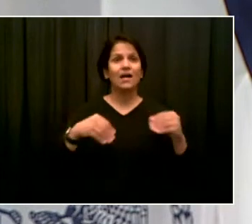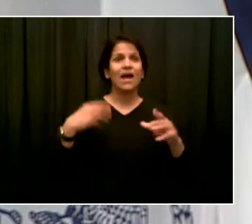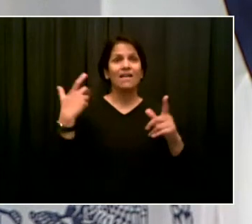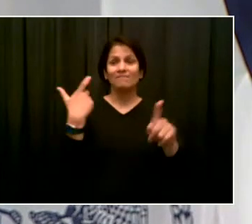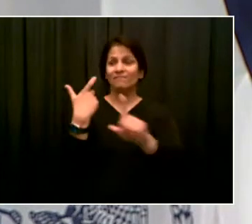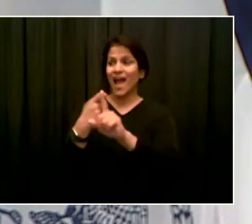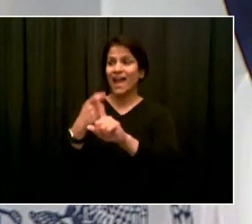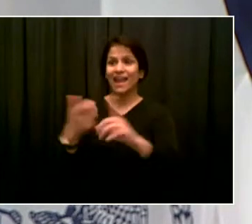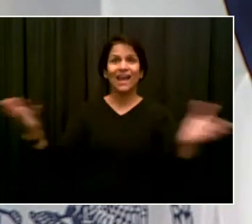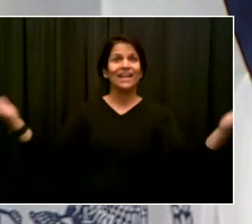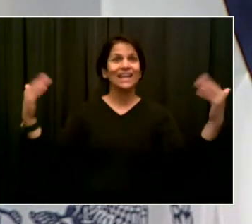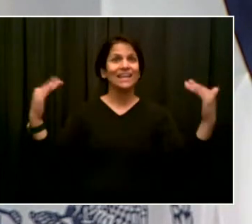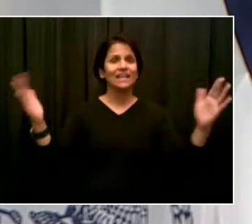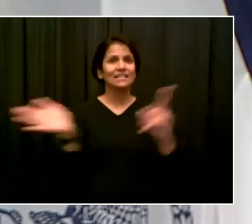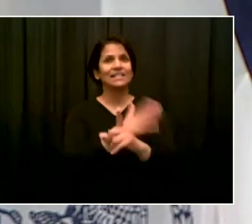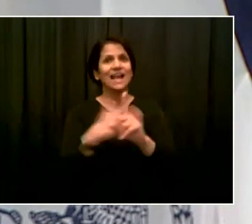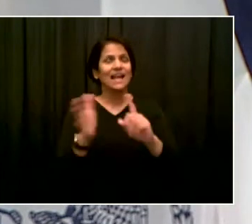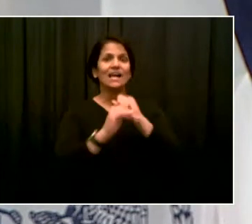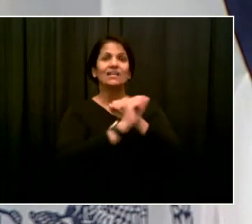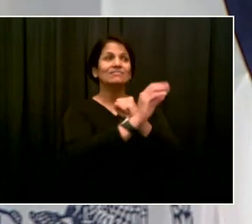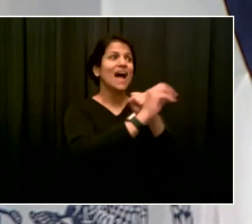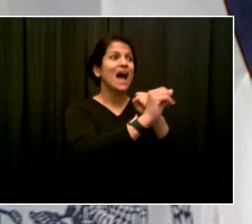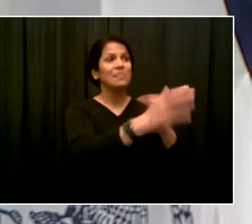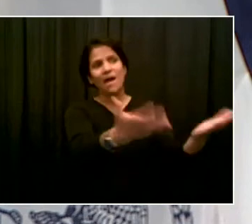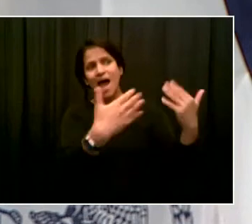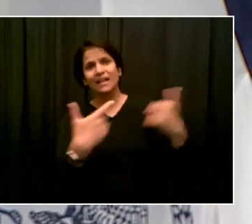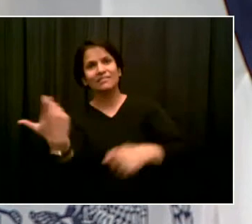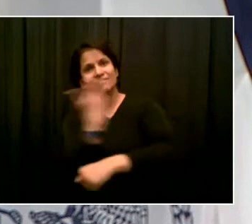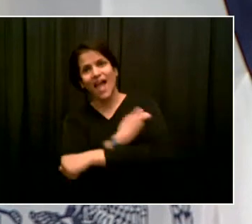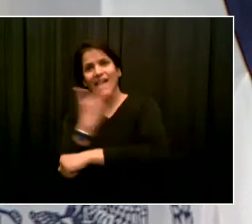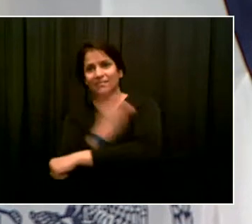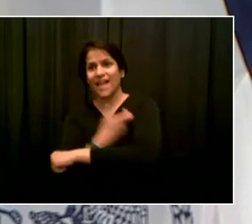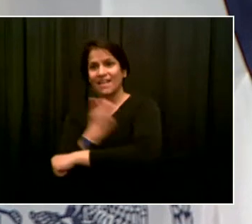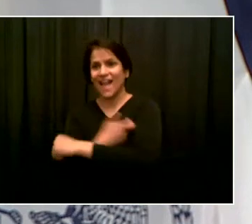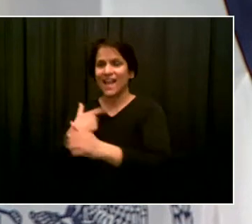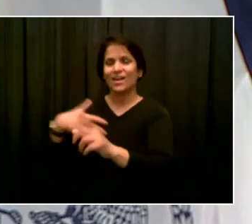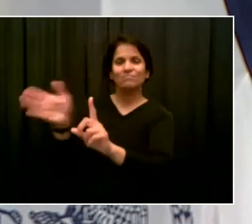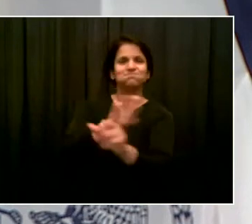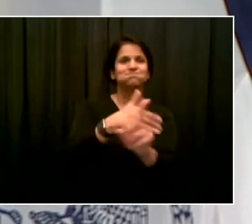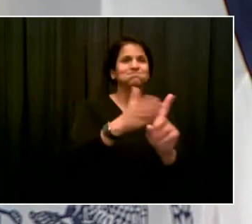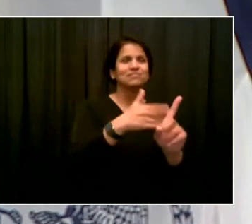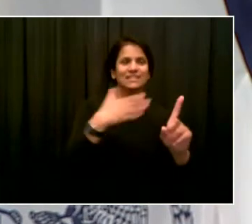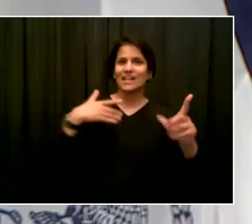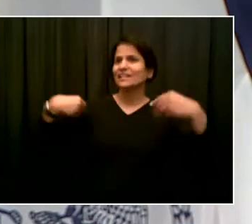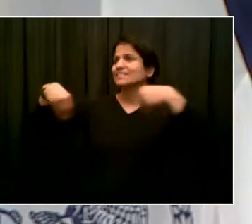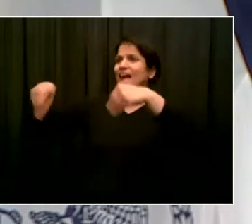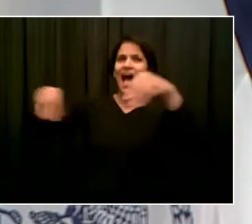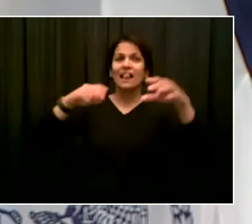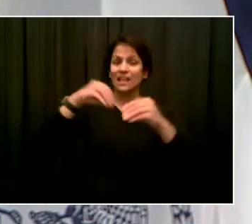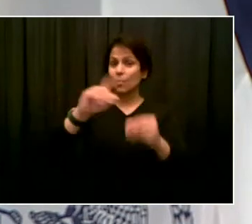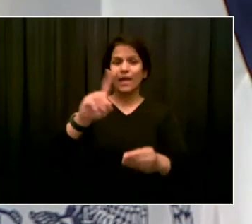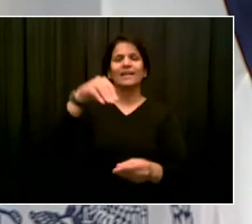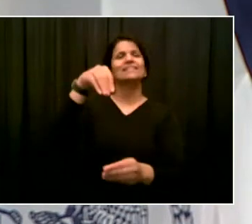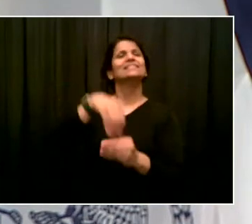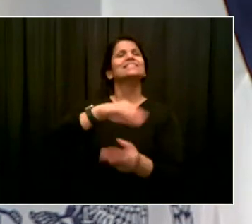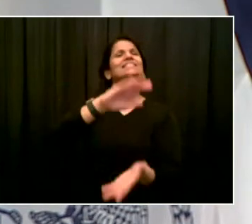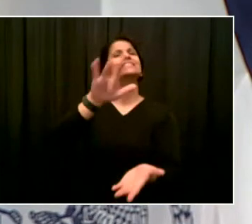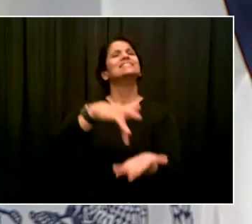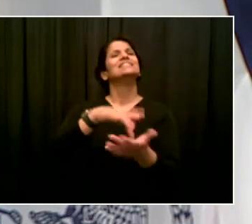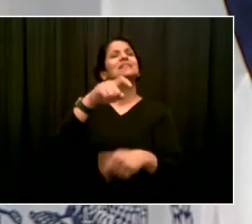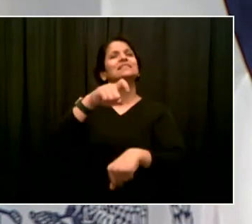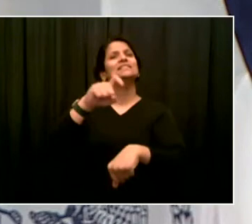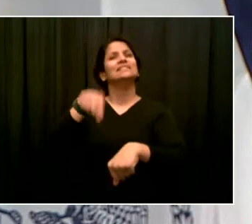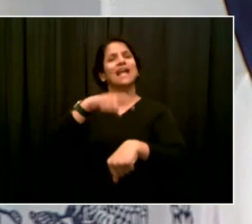come on in, come on in and get it. And it was great. She was really asking anybody on the street to come and get the